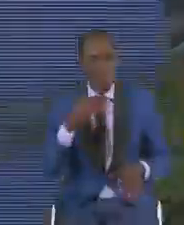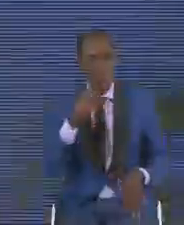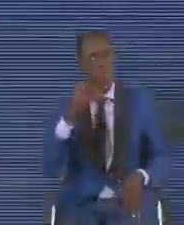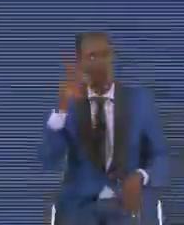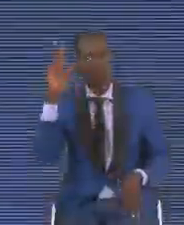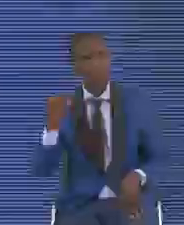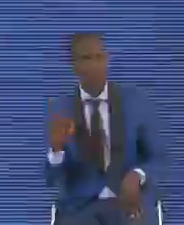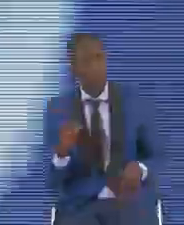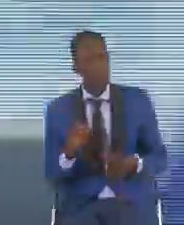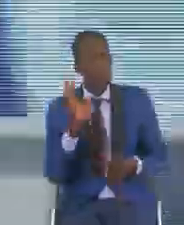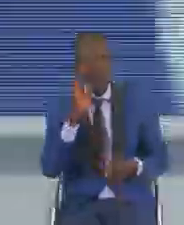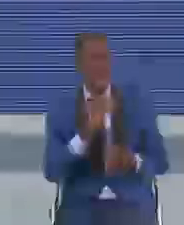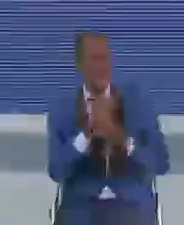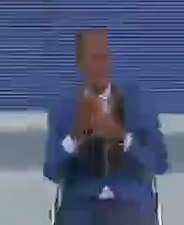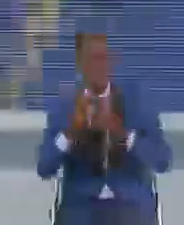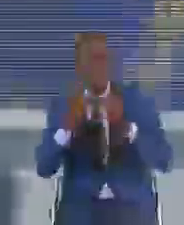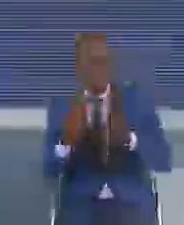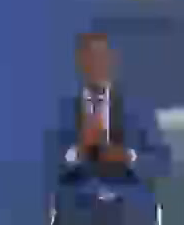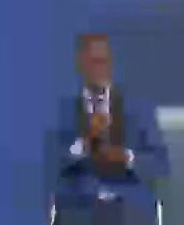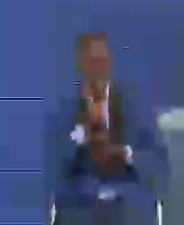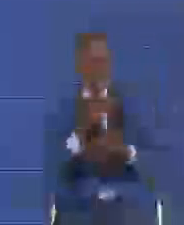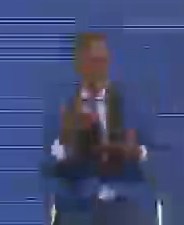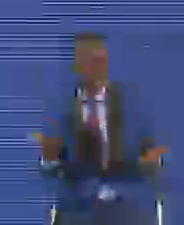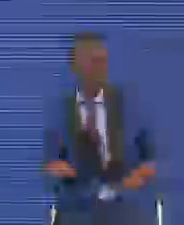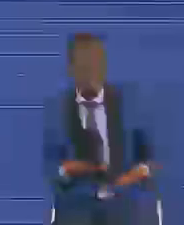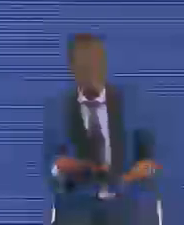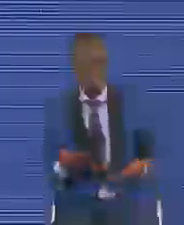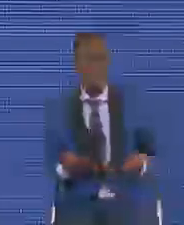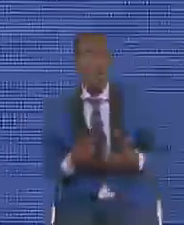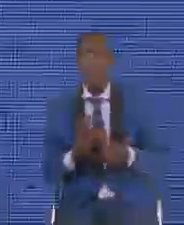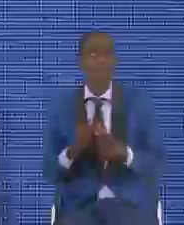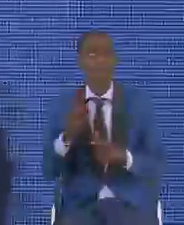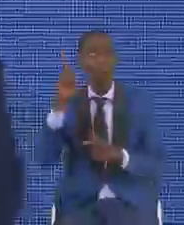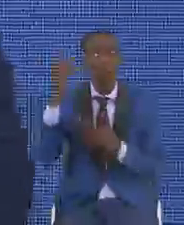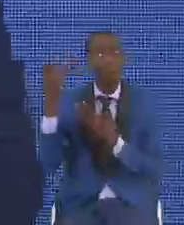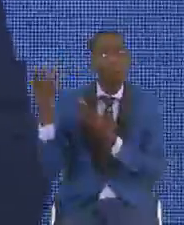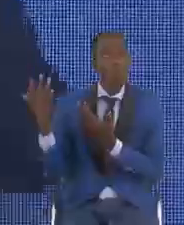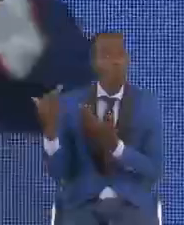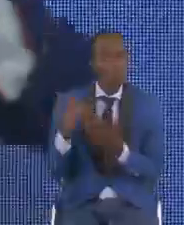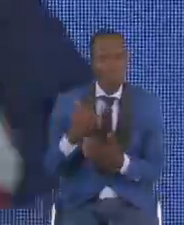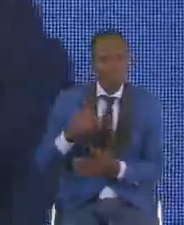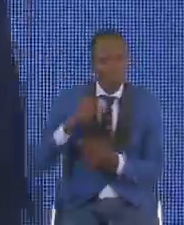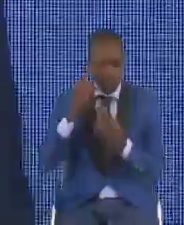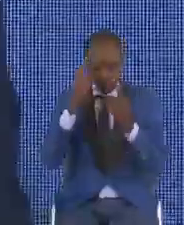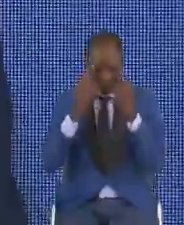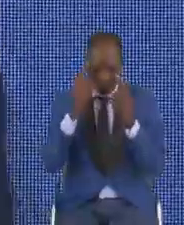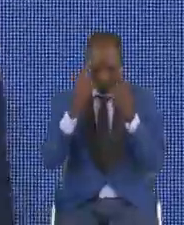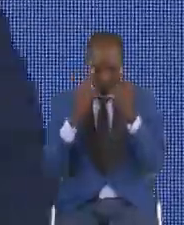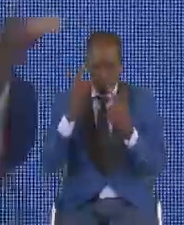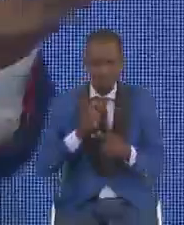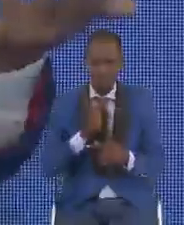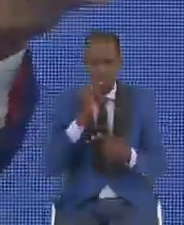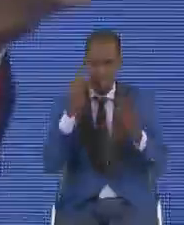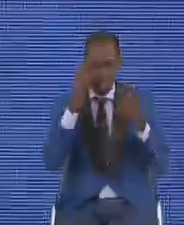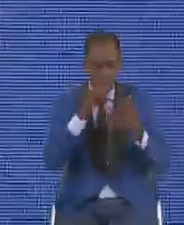I say, here am I, God, or God, hold on for me? I'm still thinking of this. I'm still thinking of